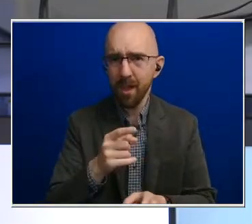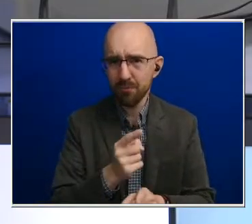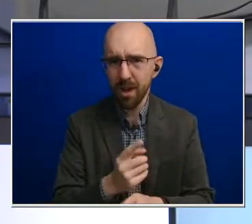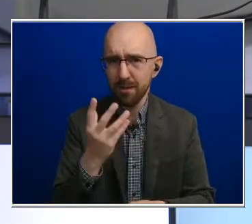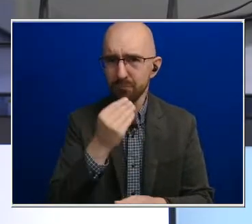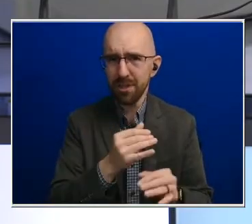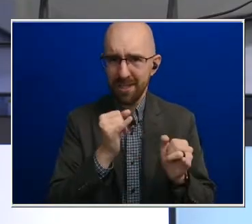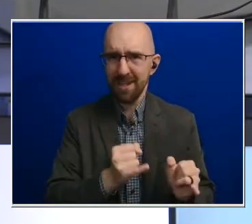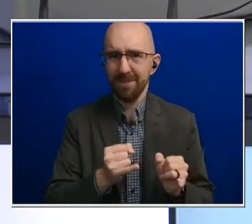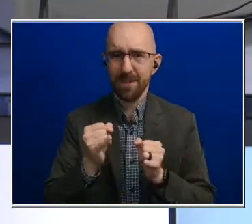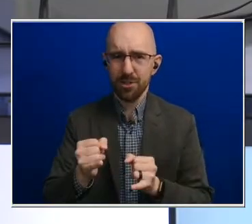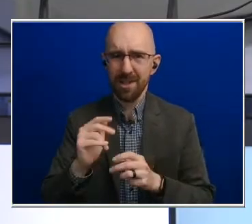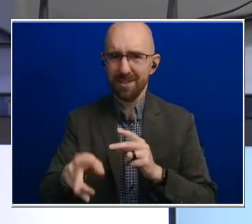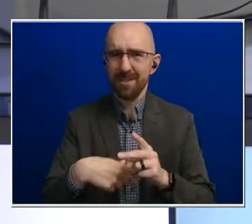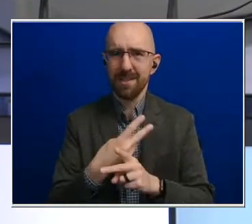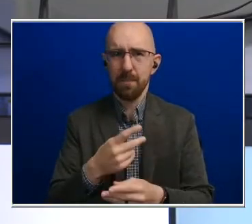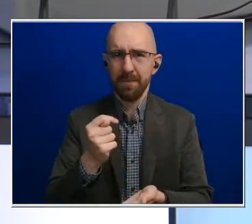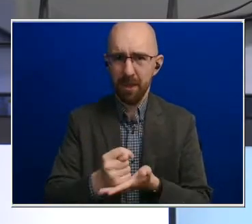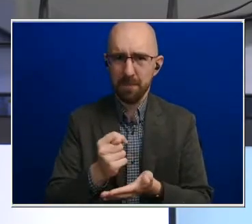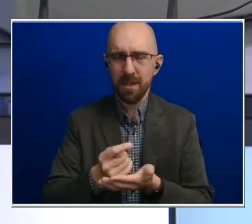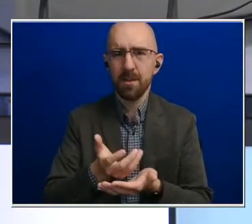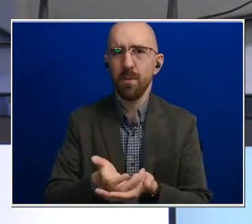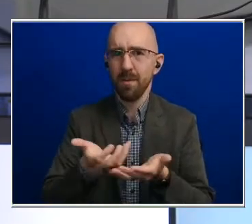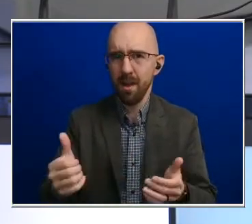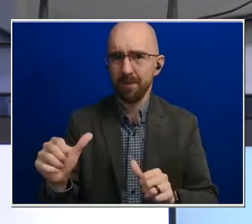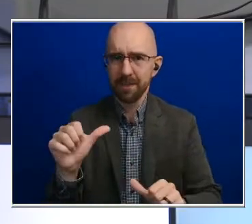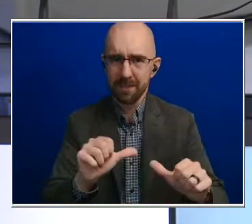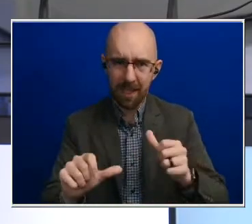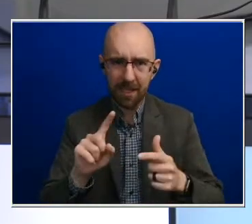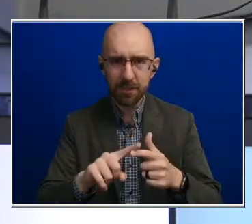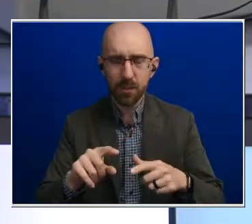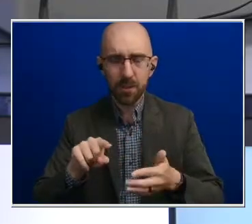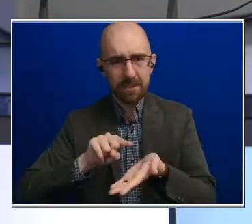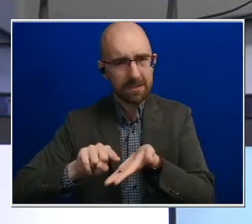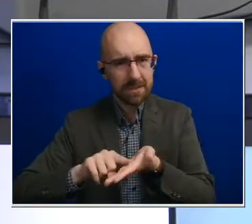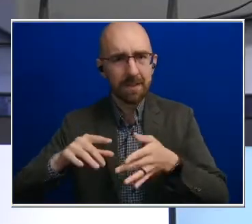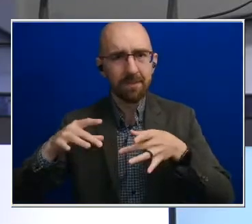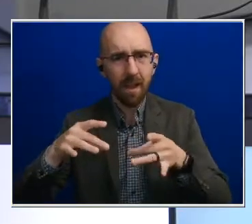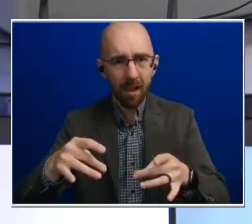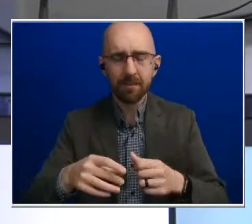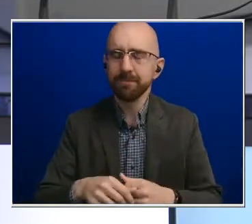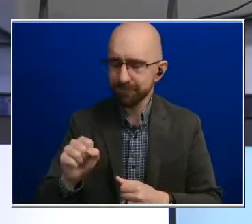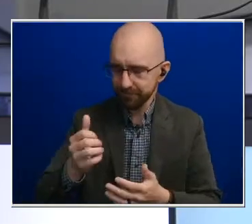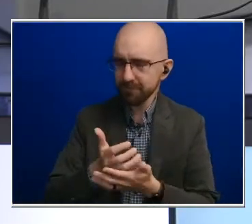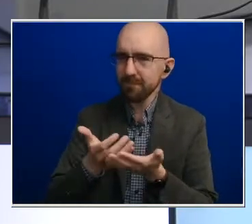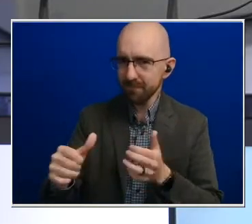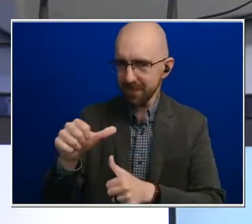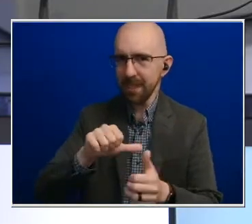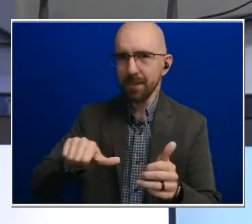of therapy, so lots of science to find and there to is discover. a lot of science, yes. That is really,